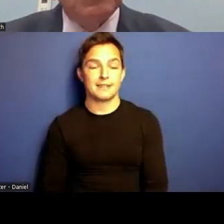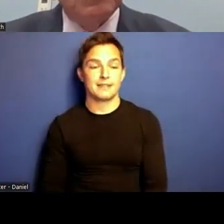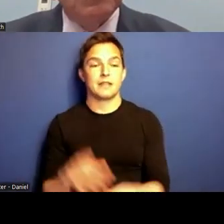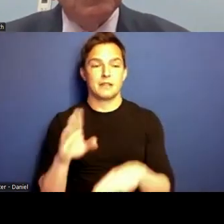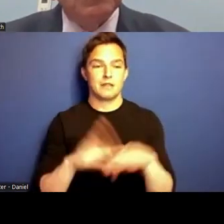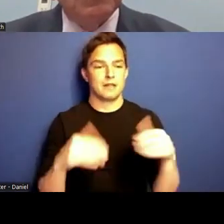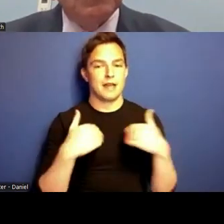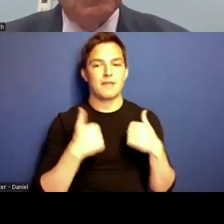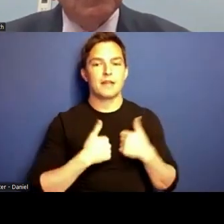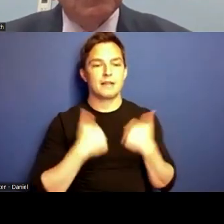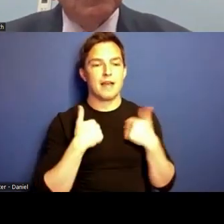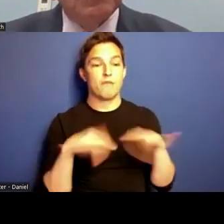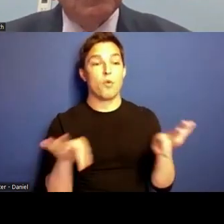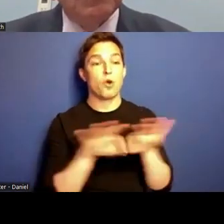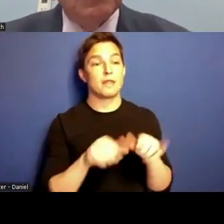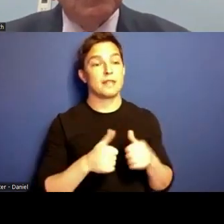a life worth living.